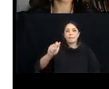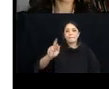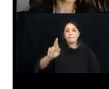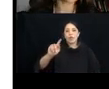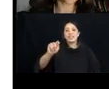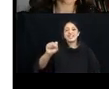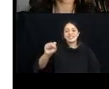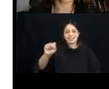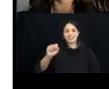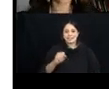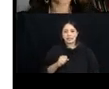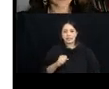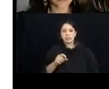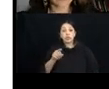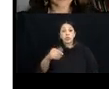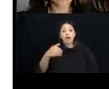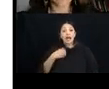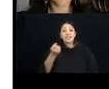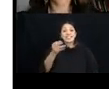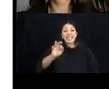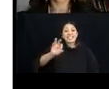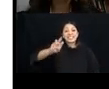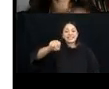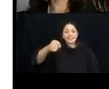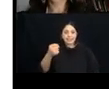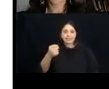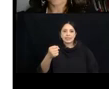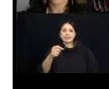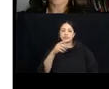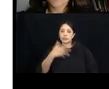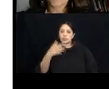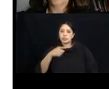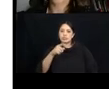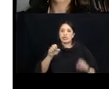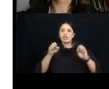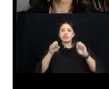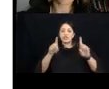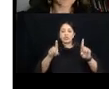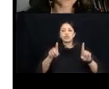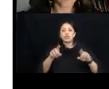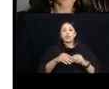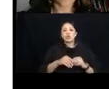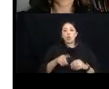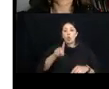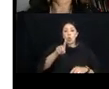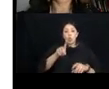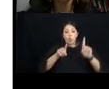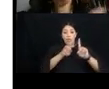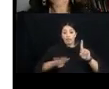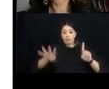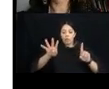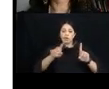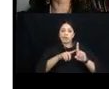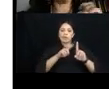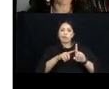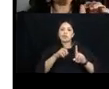have in the 1960s, the educational disparities. 1 out of 4 Chicano students completed high school. The